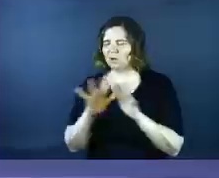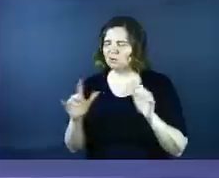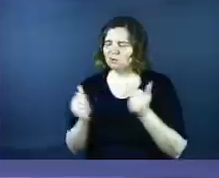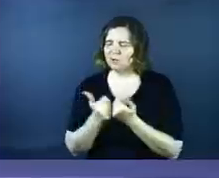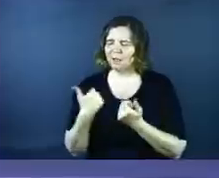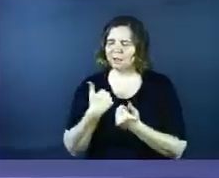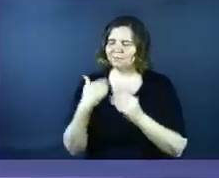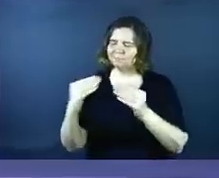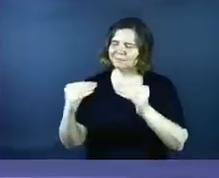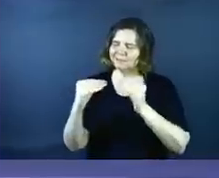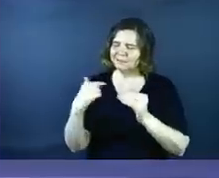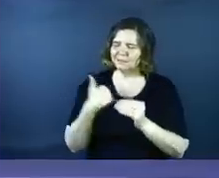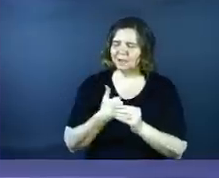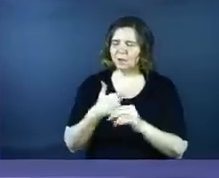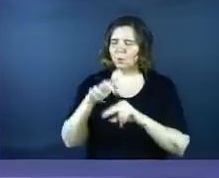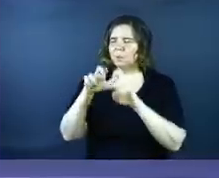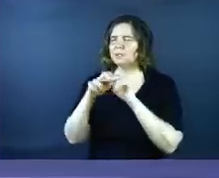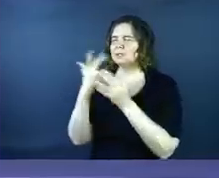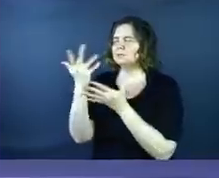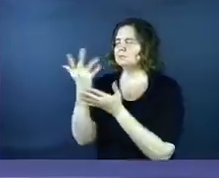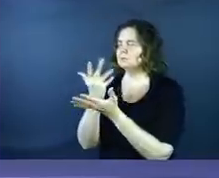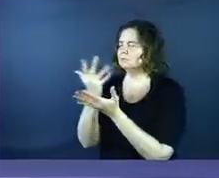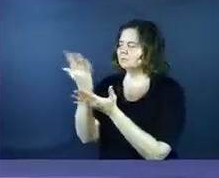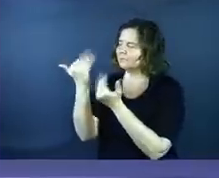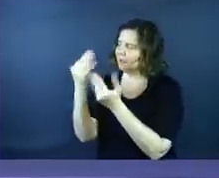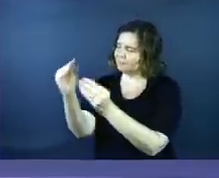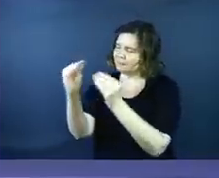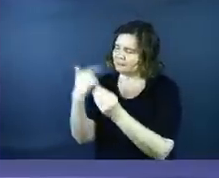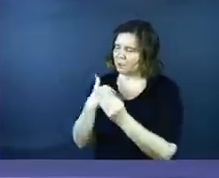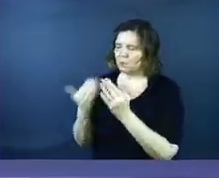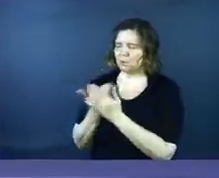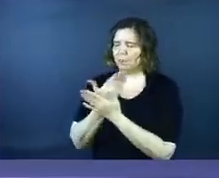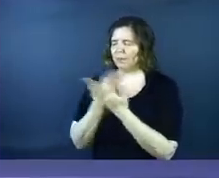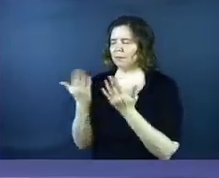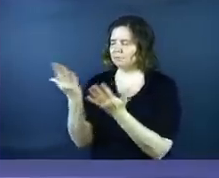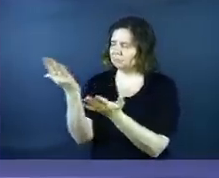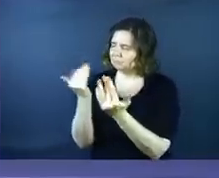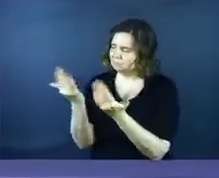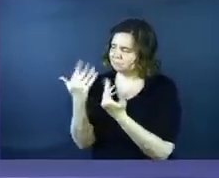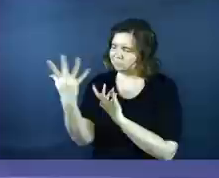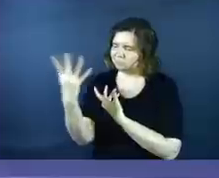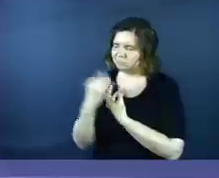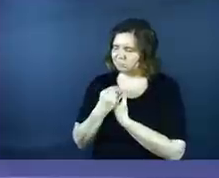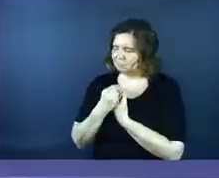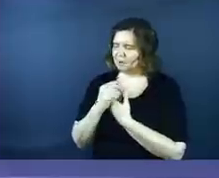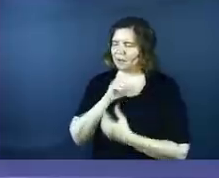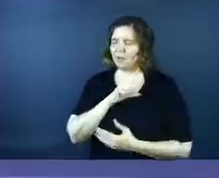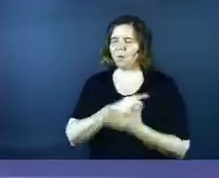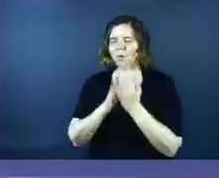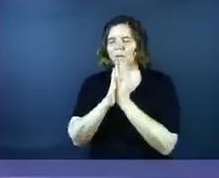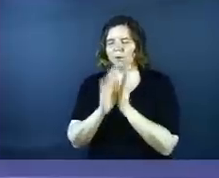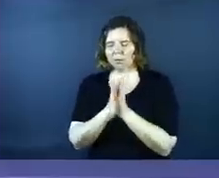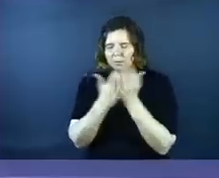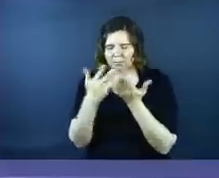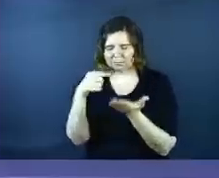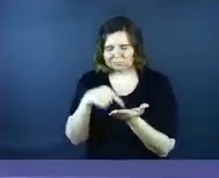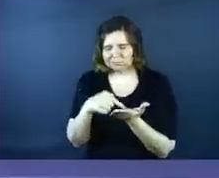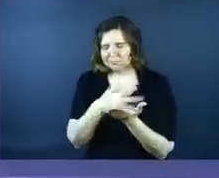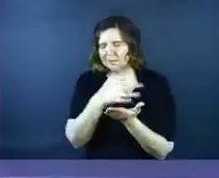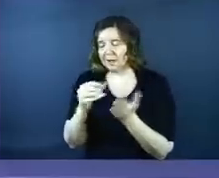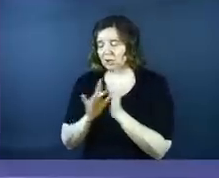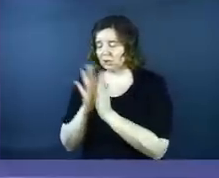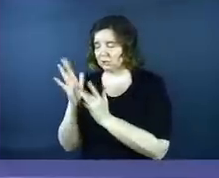Jesus. Lord, we sit at your feet, Rabbi Jesus. Come and teach us new things. And God, I pray that the word of God